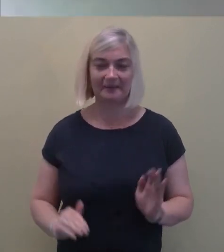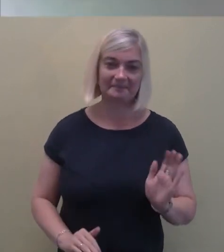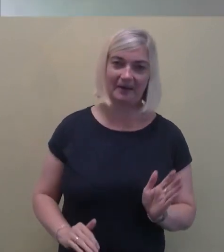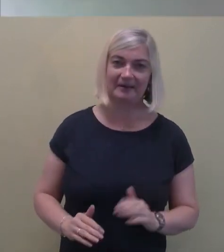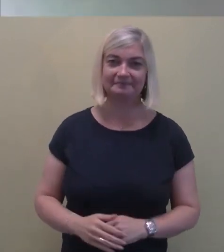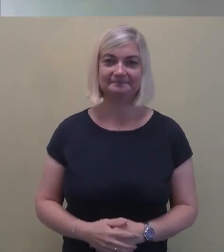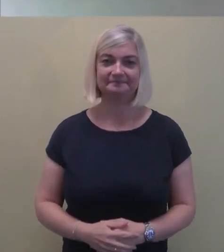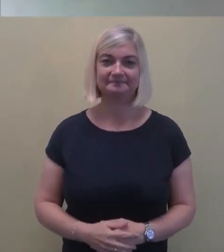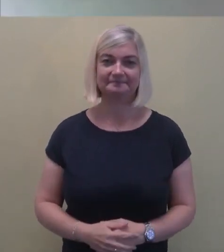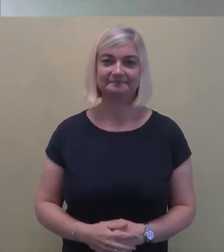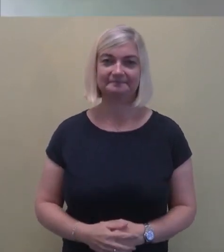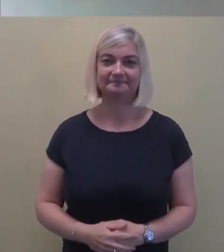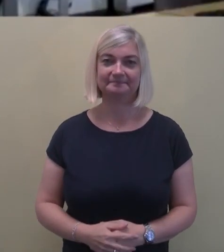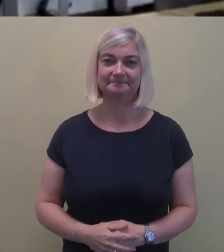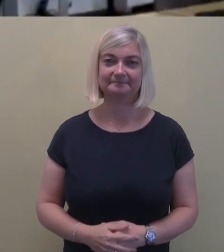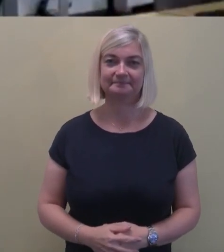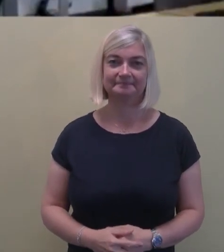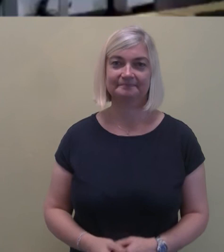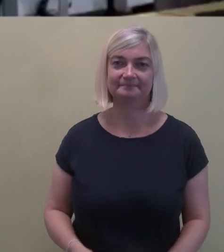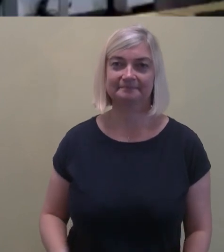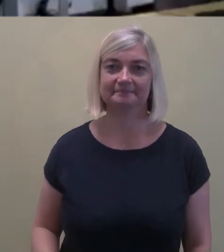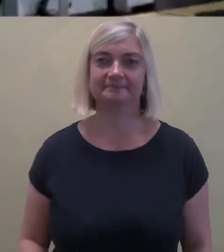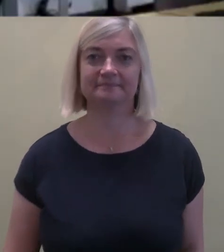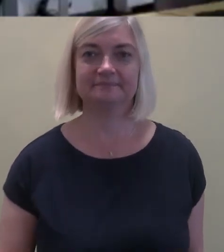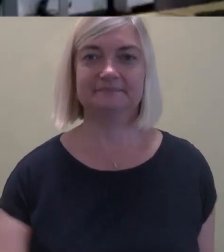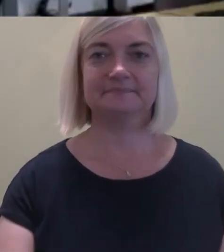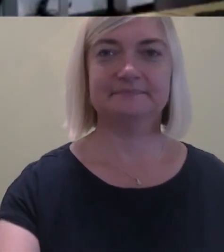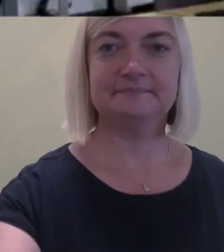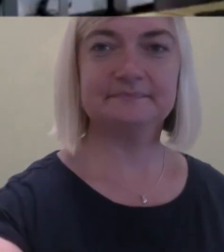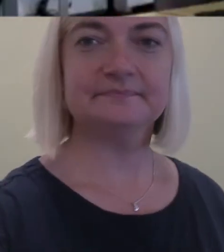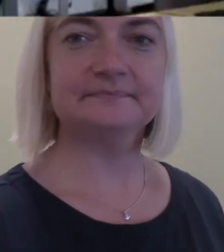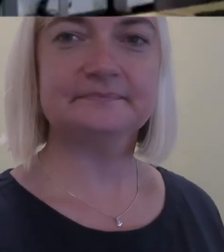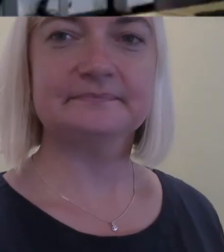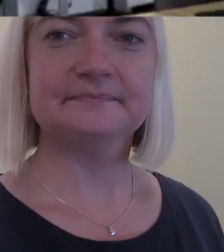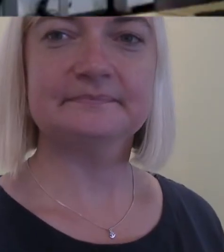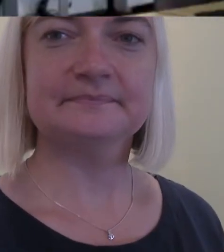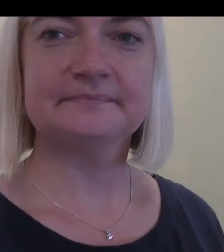see you then. Thank you. Thanks everybody. Thanks. Bye-bye. Bye. Bye-bye.